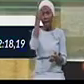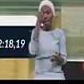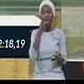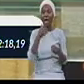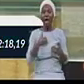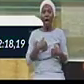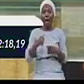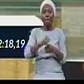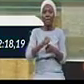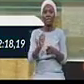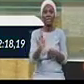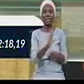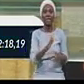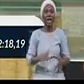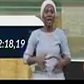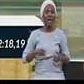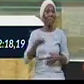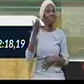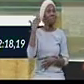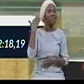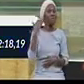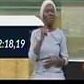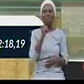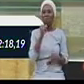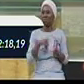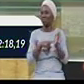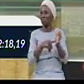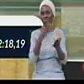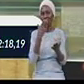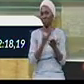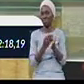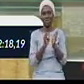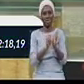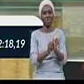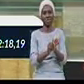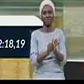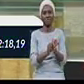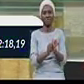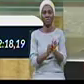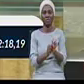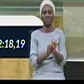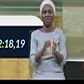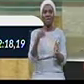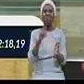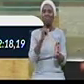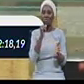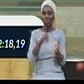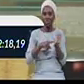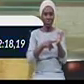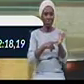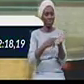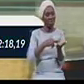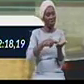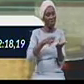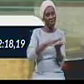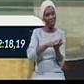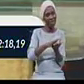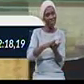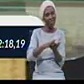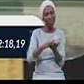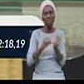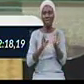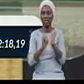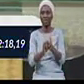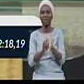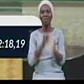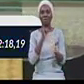good example, an uplifting example, a righteous example. They have not been